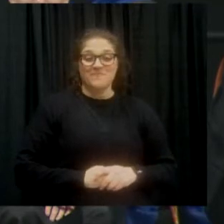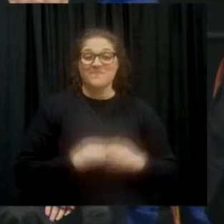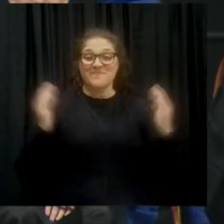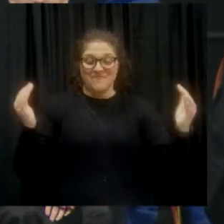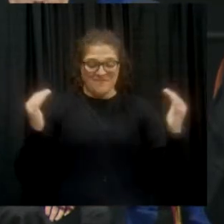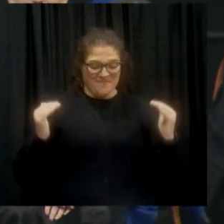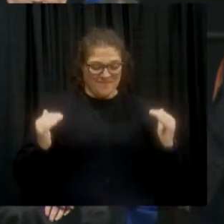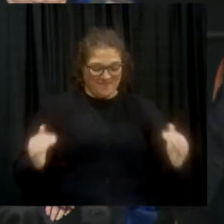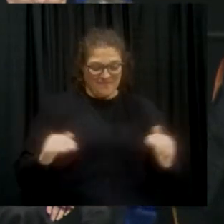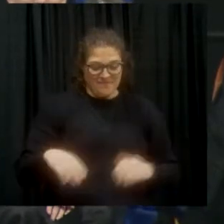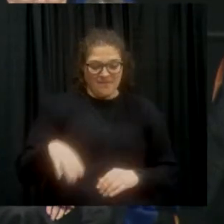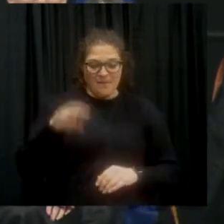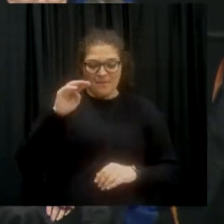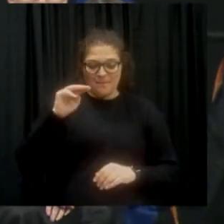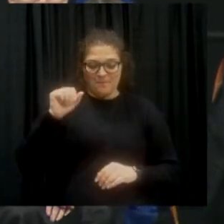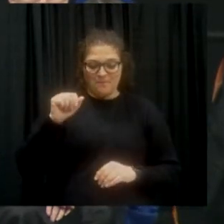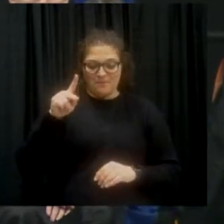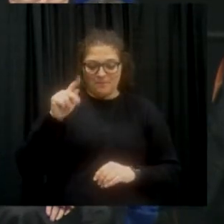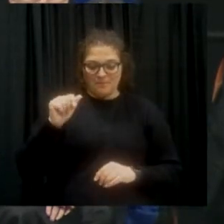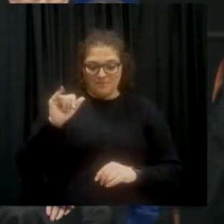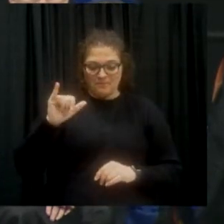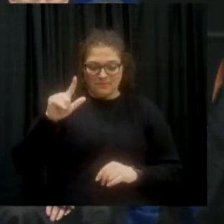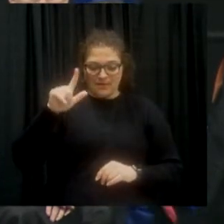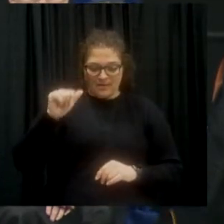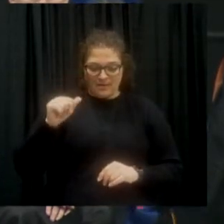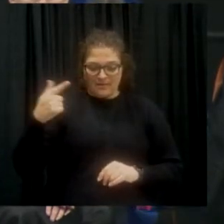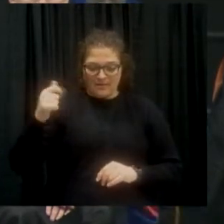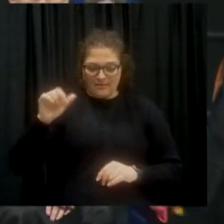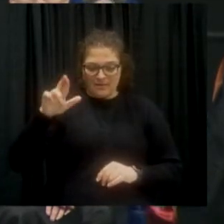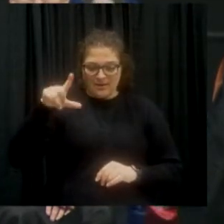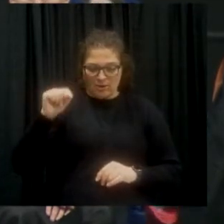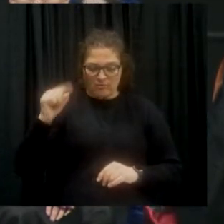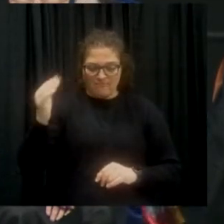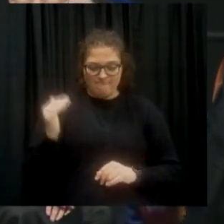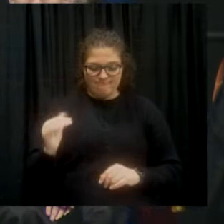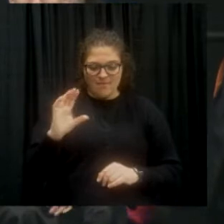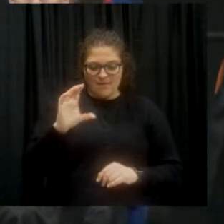Okay, next up we have Michaela Garrett and Cassidy Lipscomb.